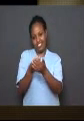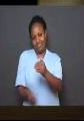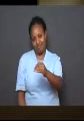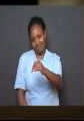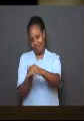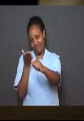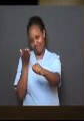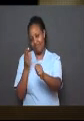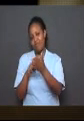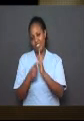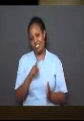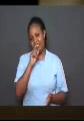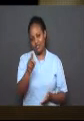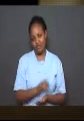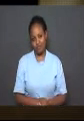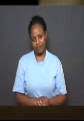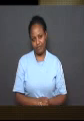money.